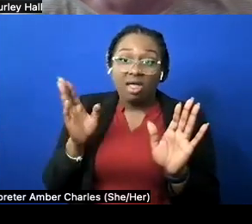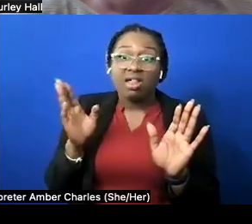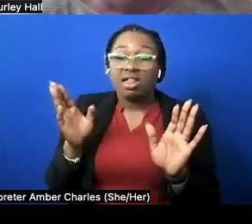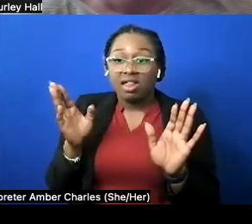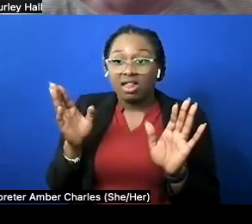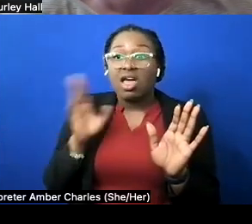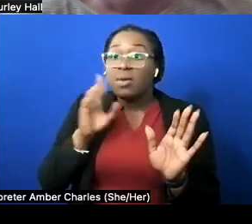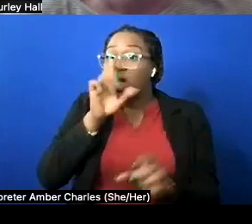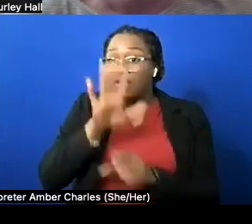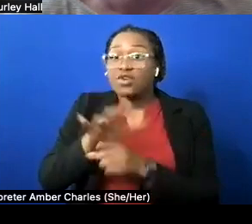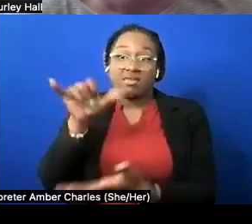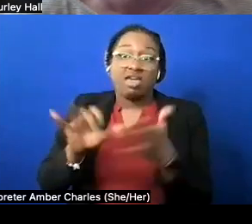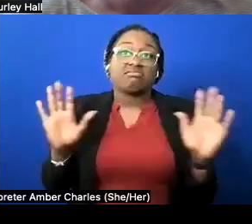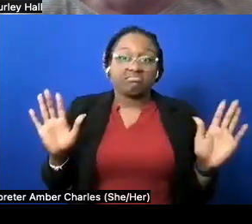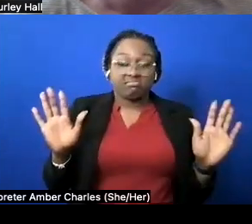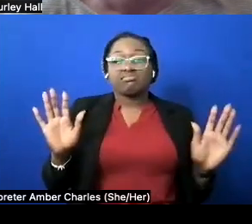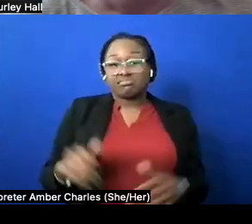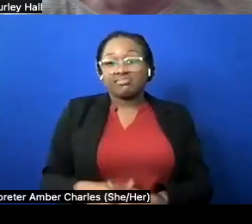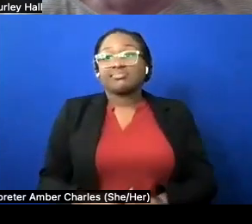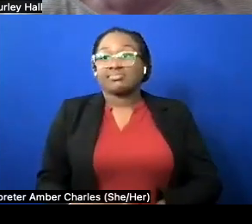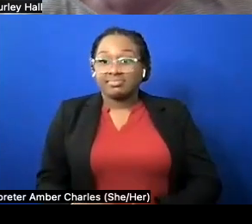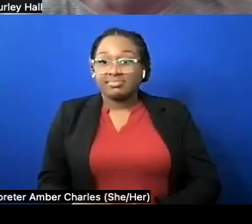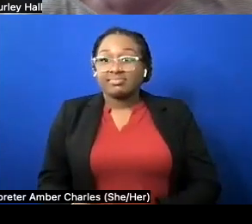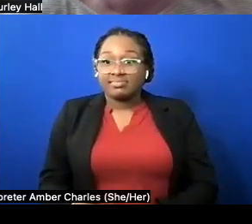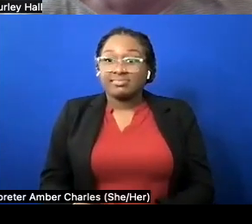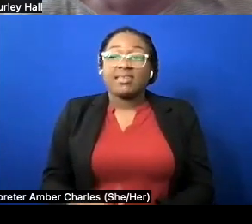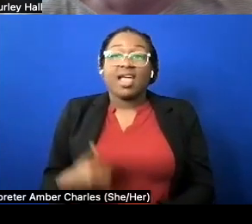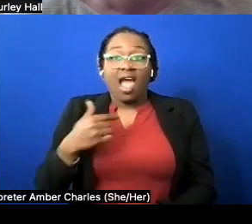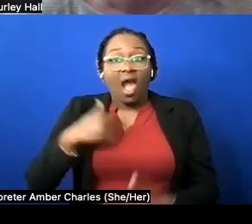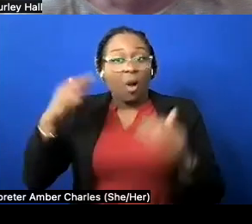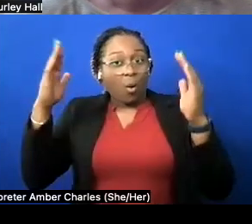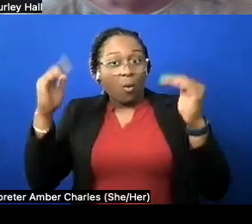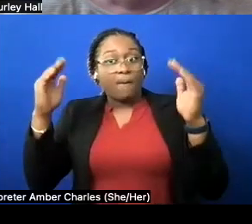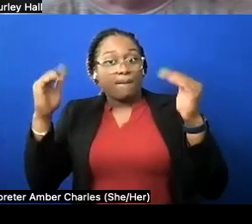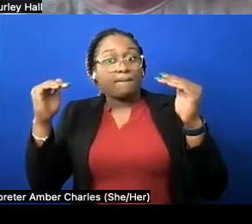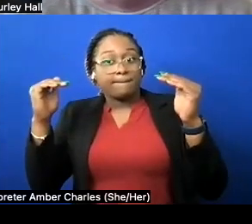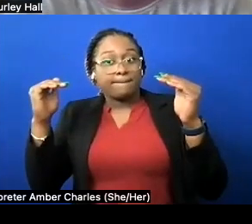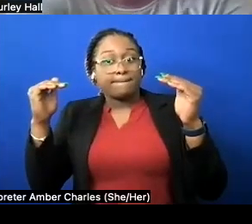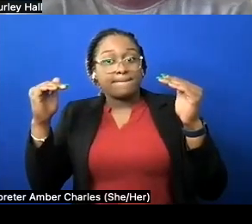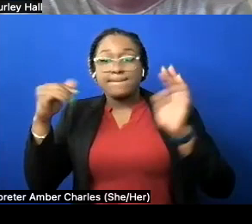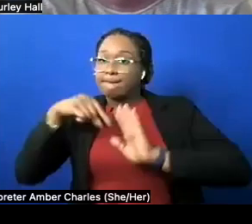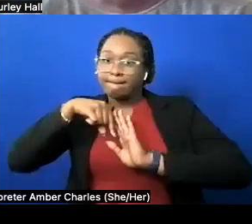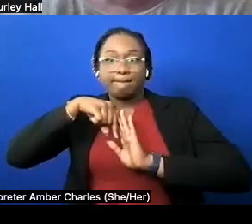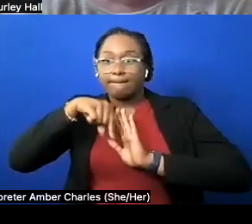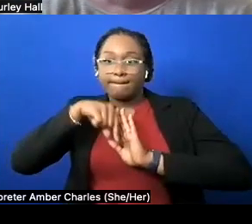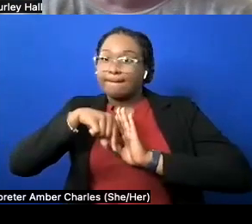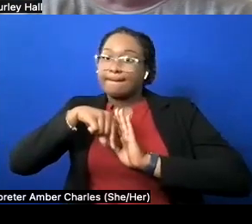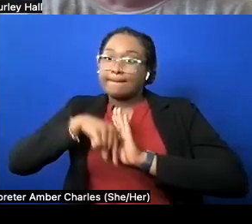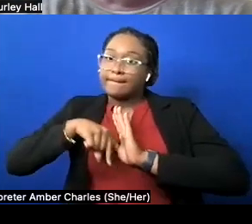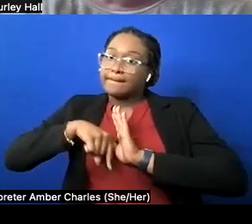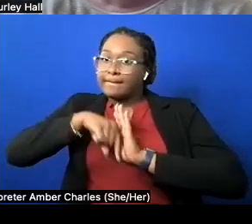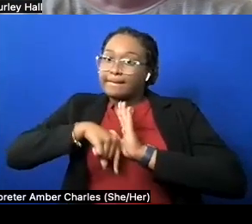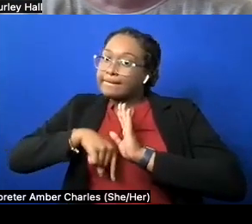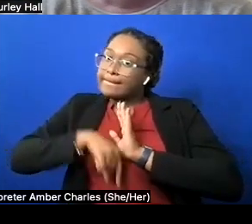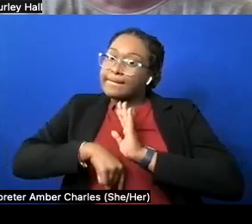I'm gonna affirm that and hope that deep down inside, you